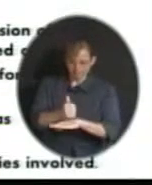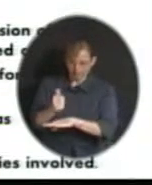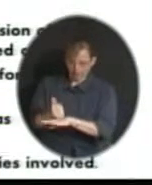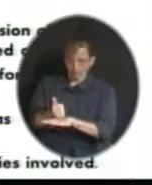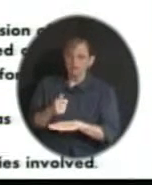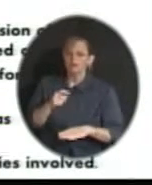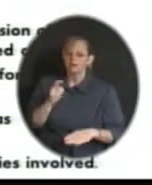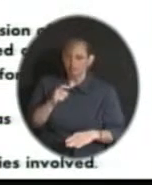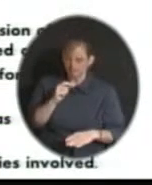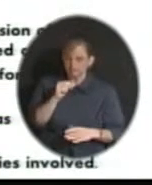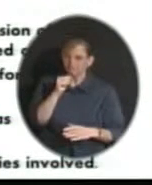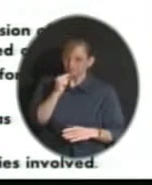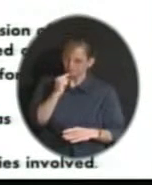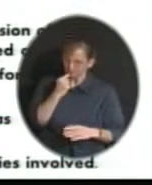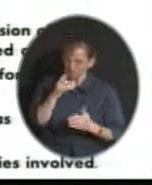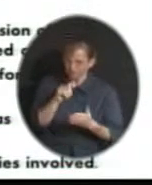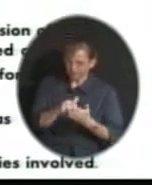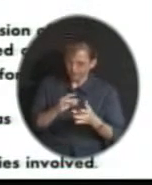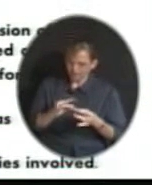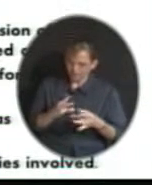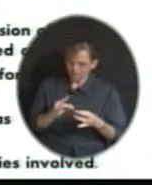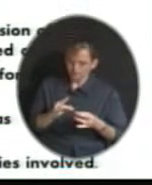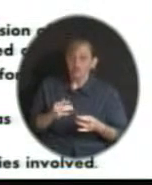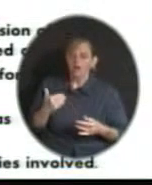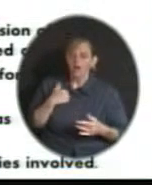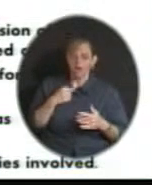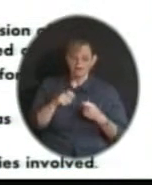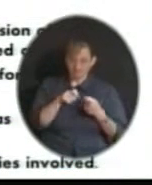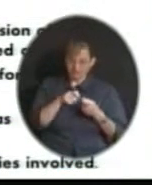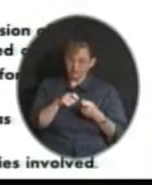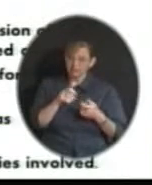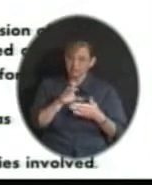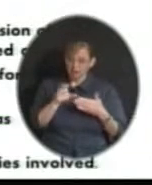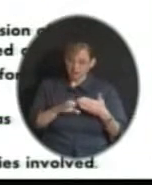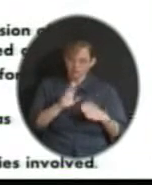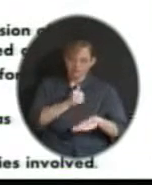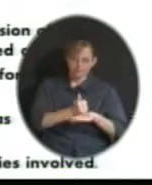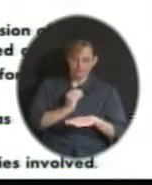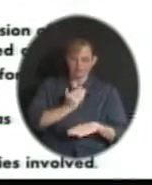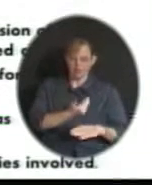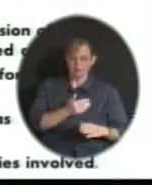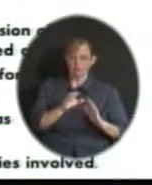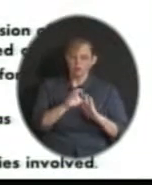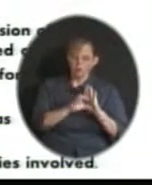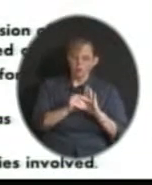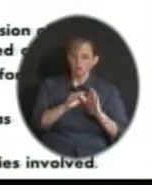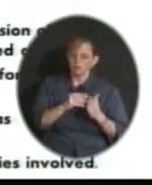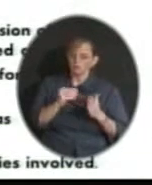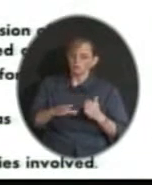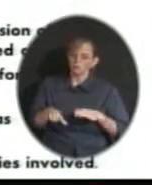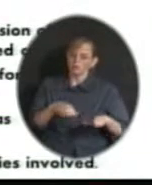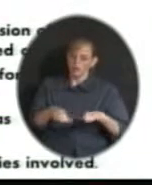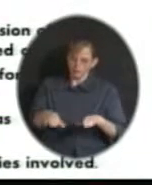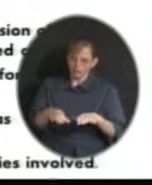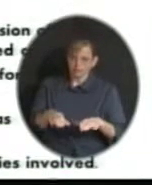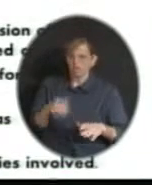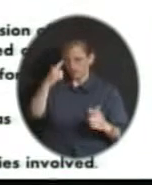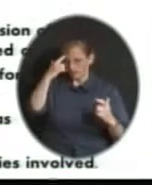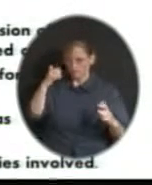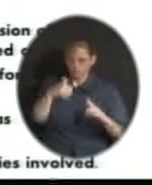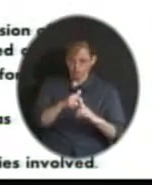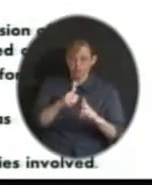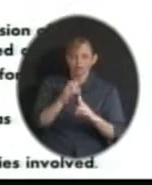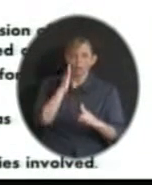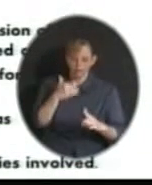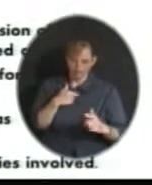it needs to be what we do. We have consequences based on a code of student conduct. Bullying behavior will have consequences. Our victim